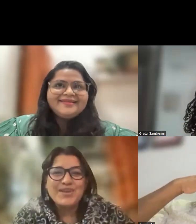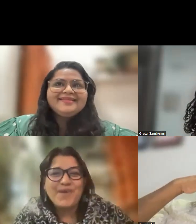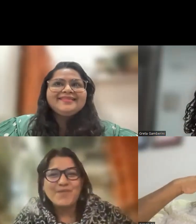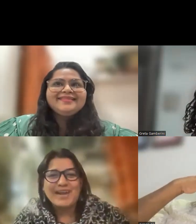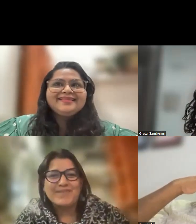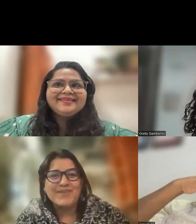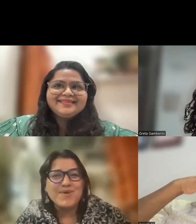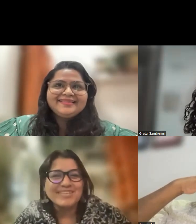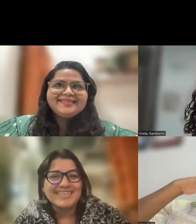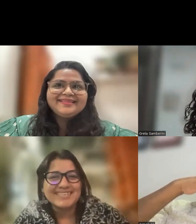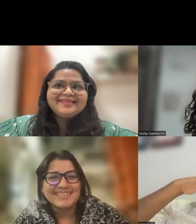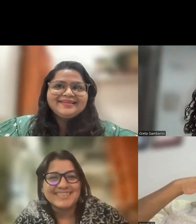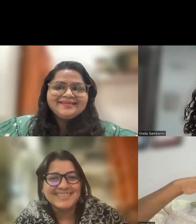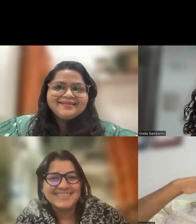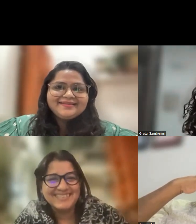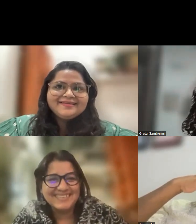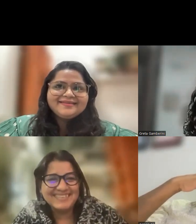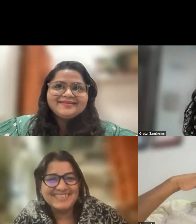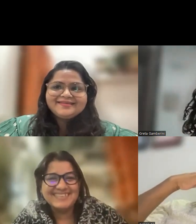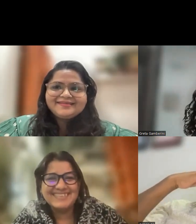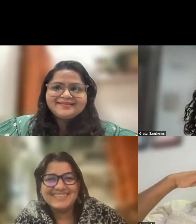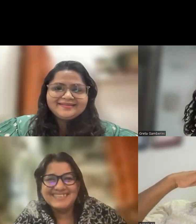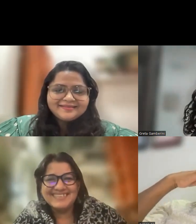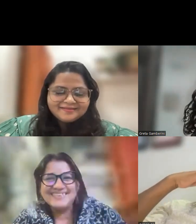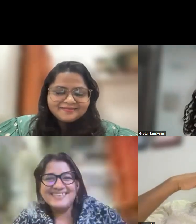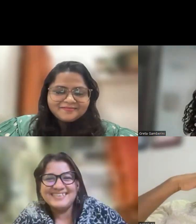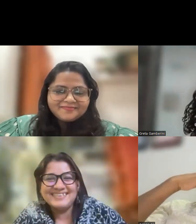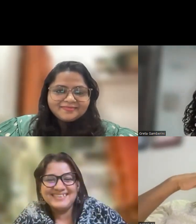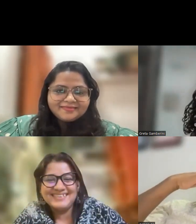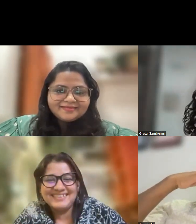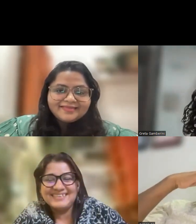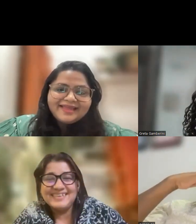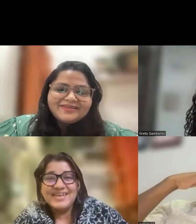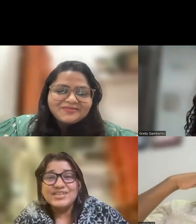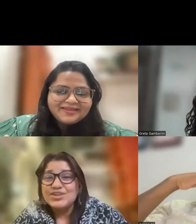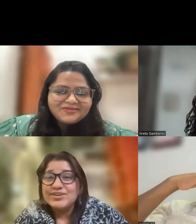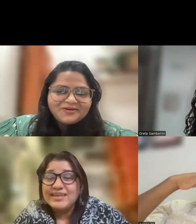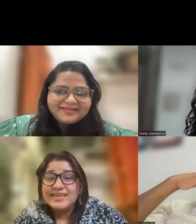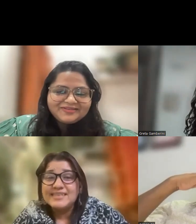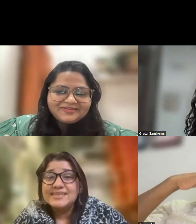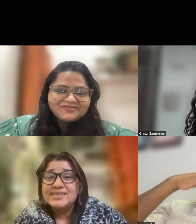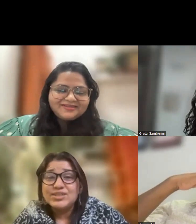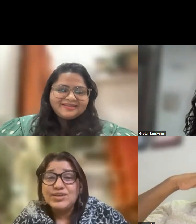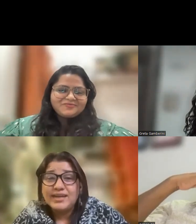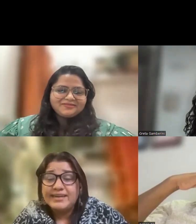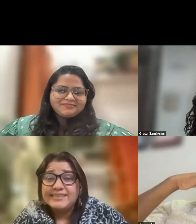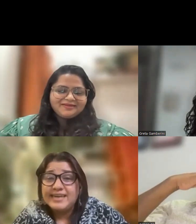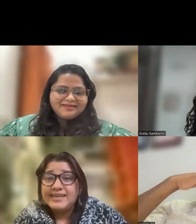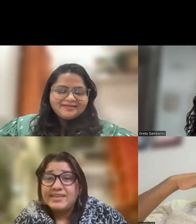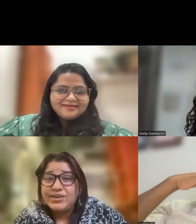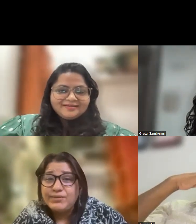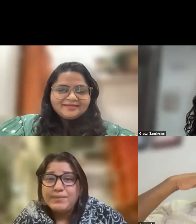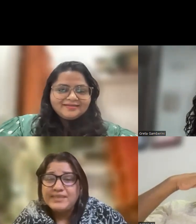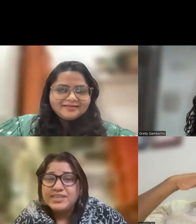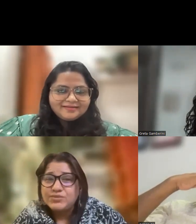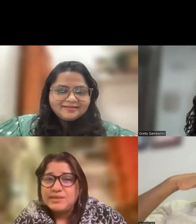And looking forward having more discussion. Thank you everyone. Thank you, Gayatri. Thank you. So- Thank you all. Thank you, Yusra. So Thank you. Greta Pratima. and